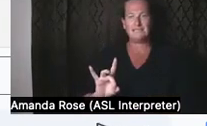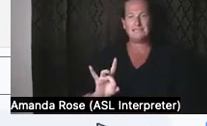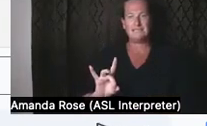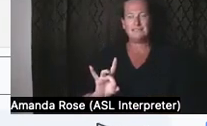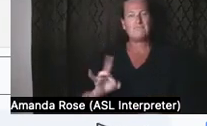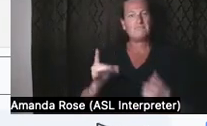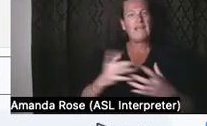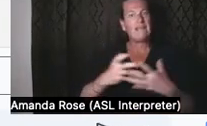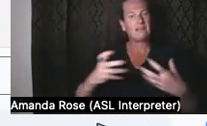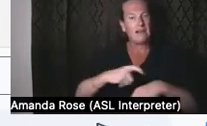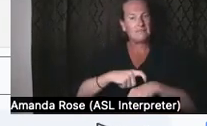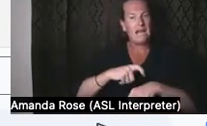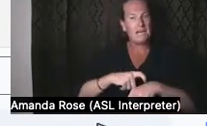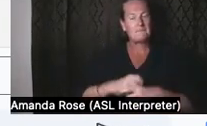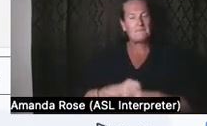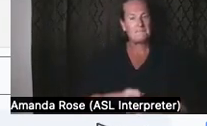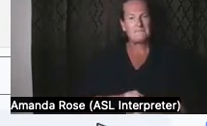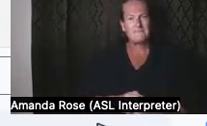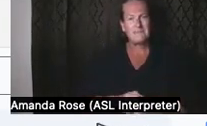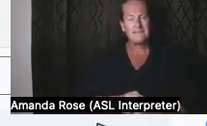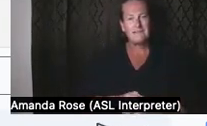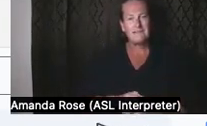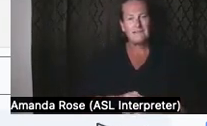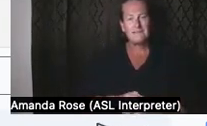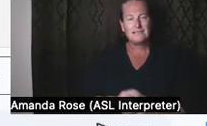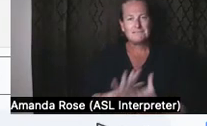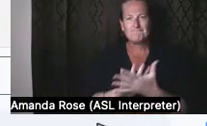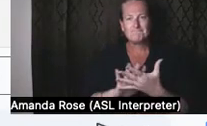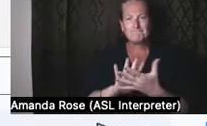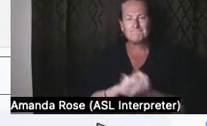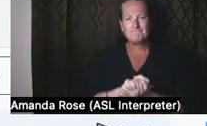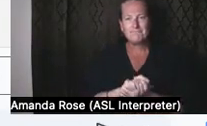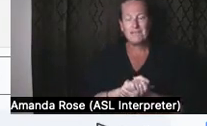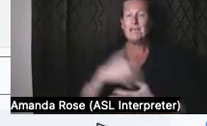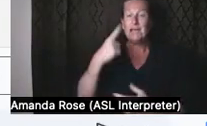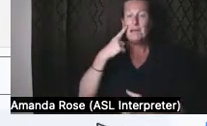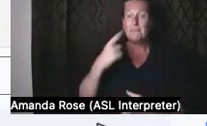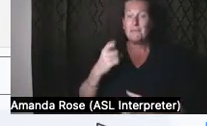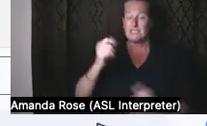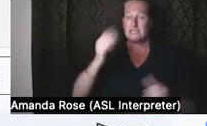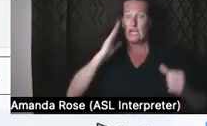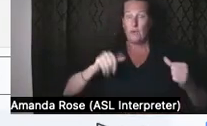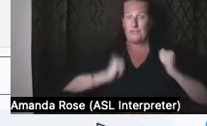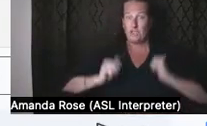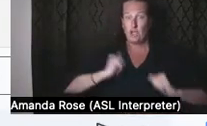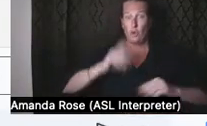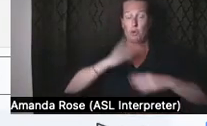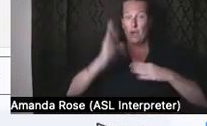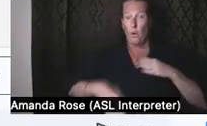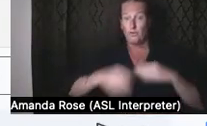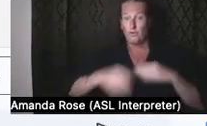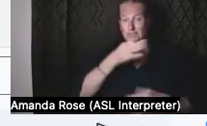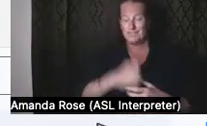time. I think so. Yeah. So they know the show is gonna be over or something, or dude, the worst thing is